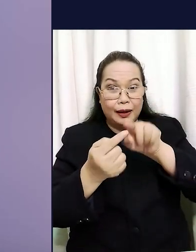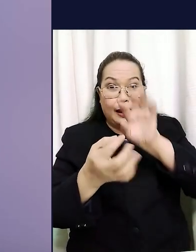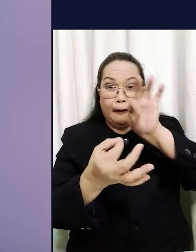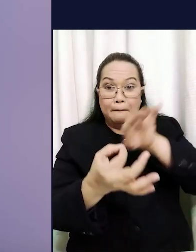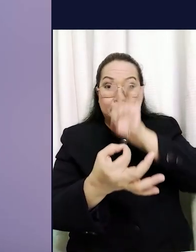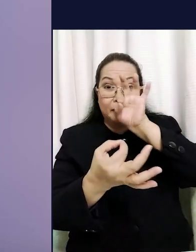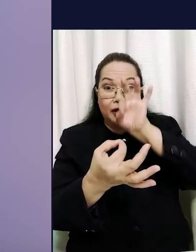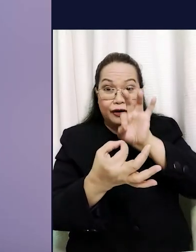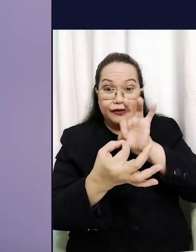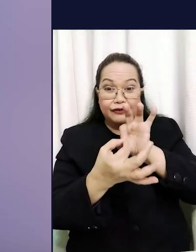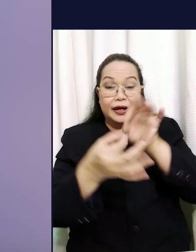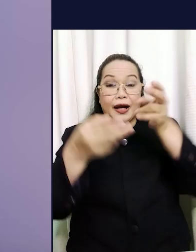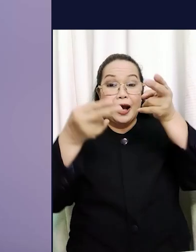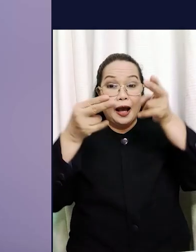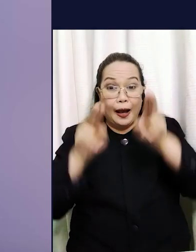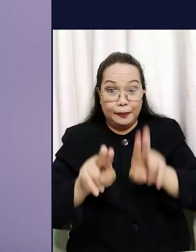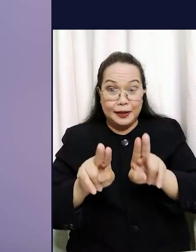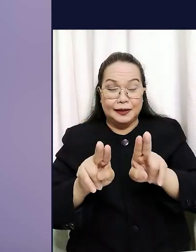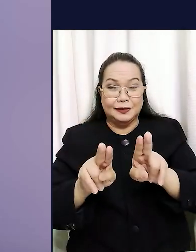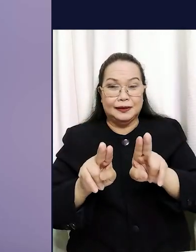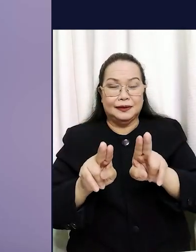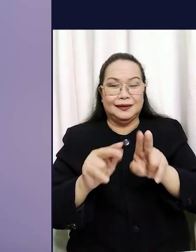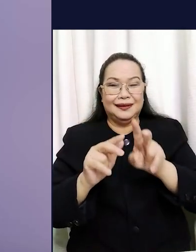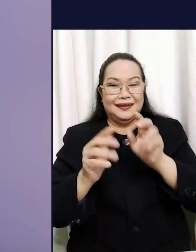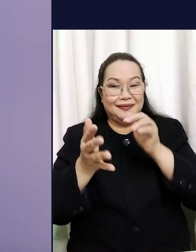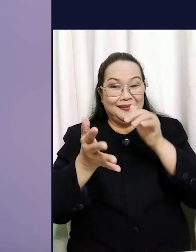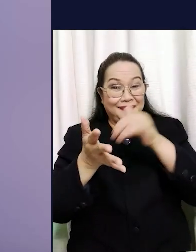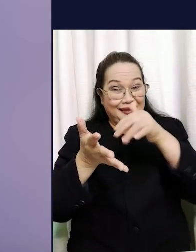perfect comes. Doon sa